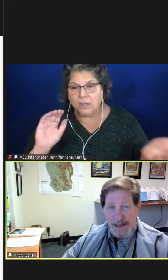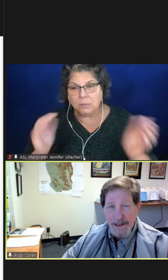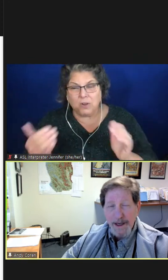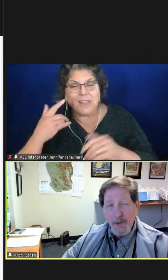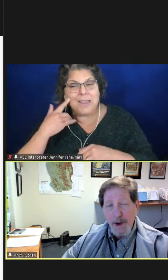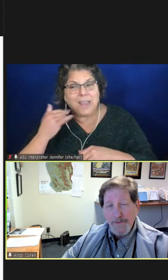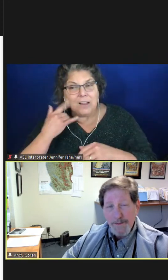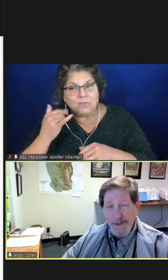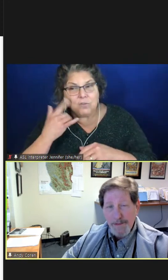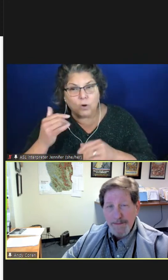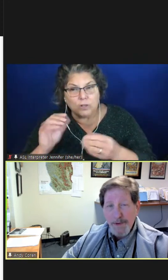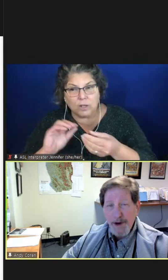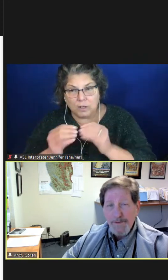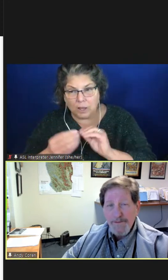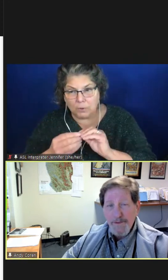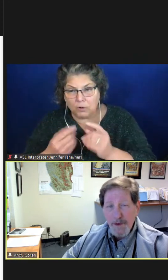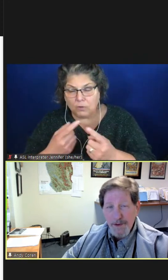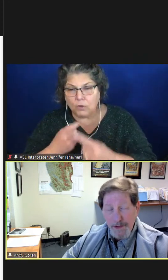California rate went from